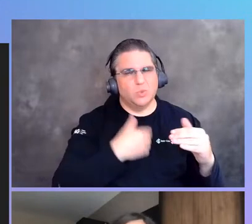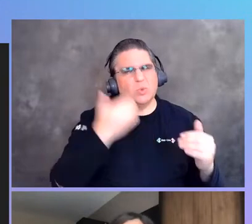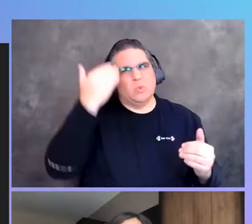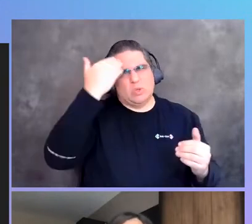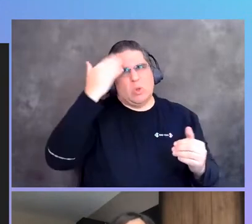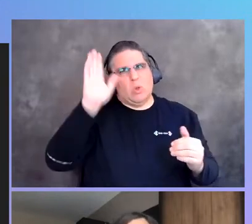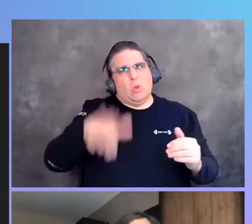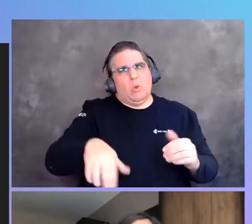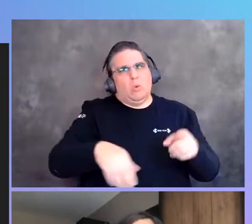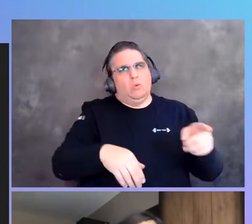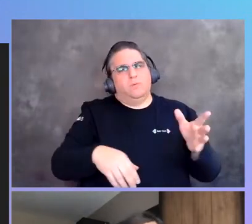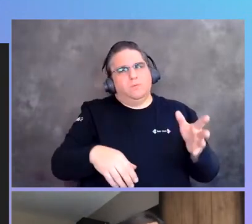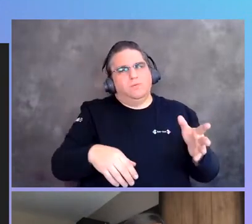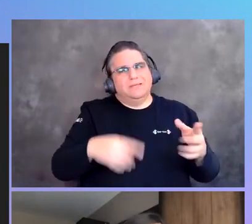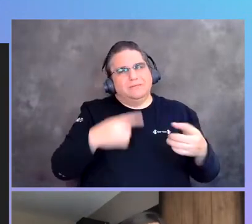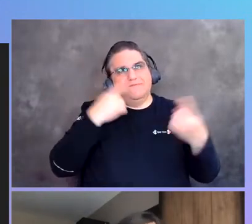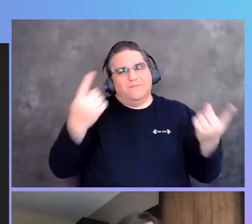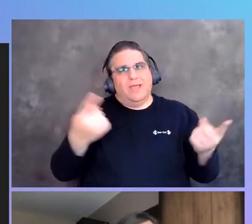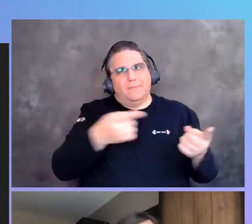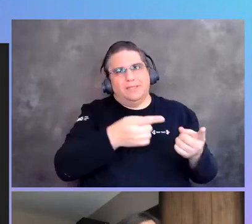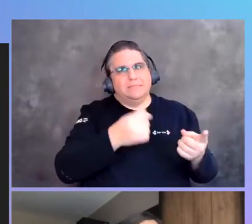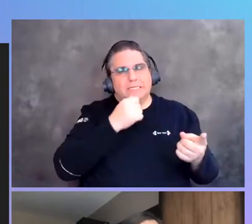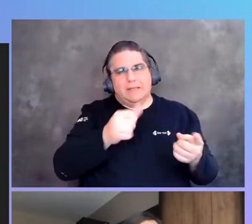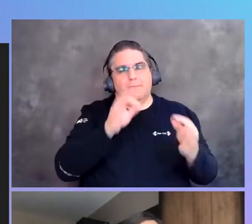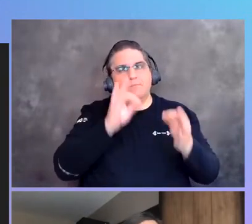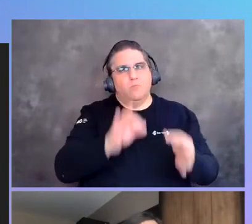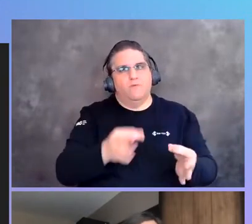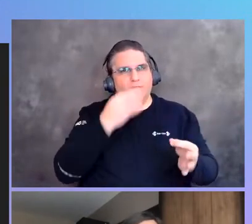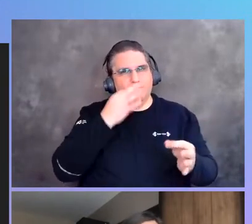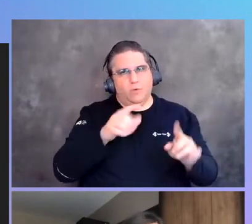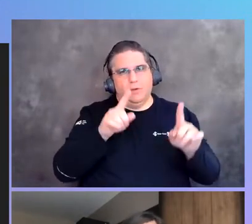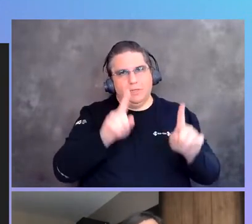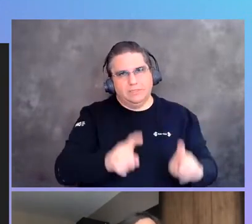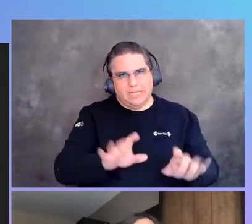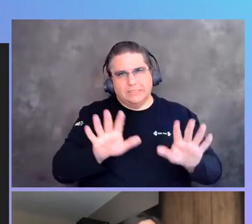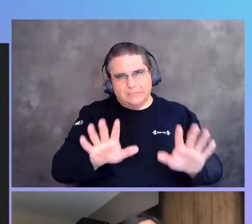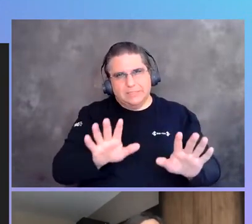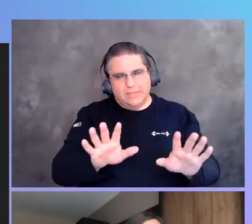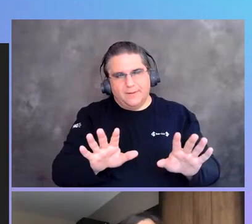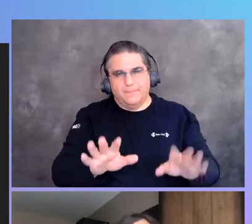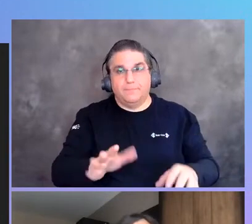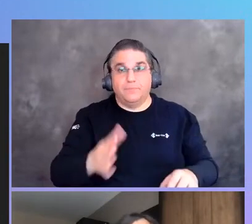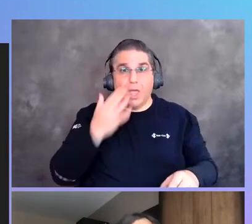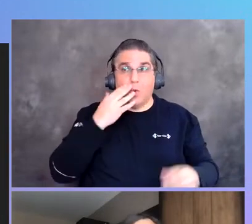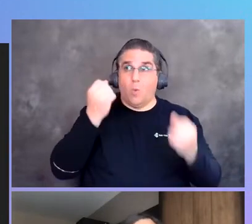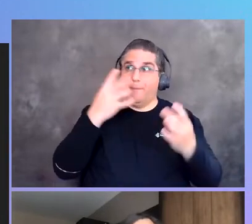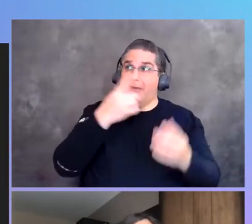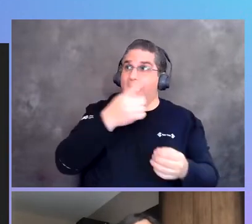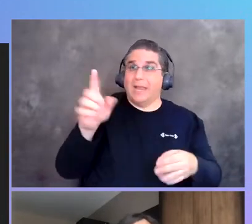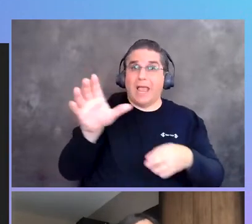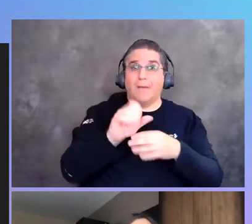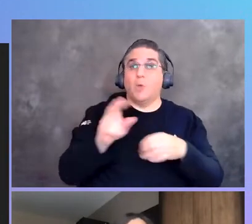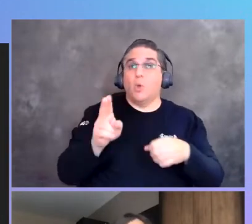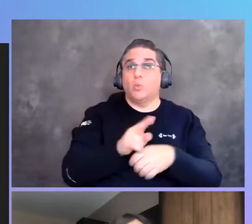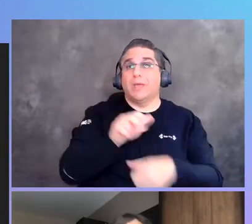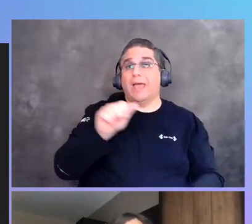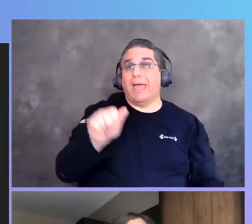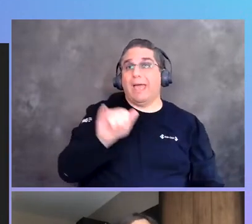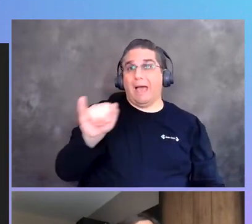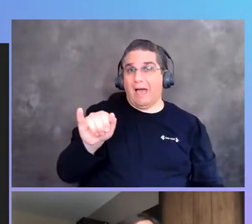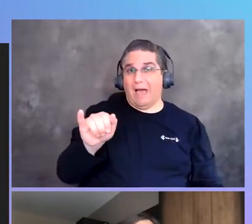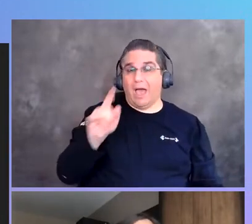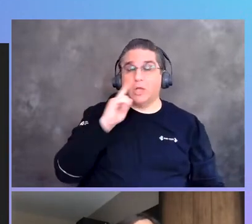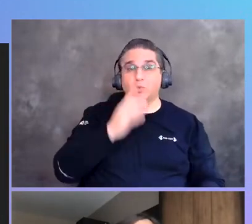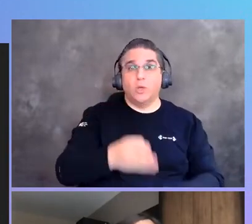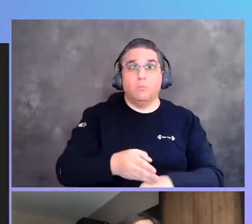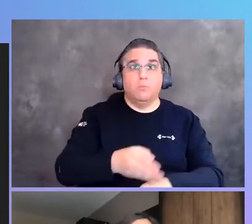or historically known. I do recognize that a lot of companies are now using AI to improve the quality of the